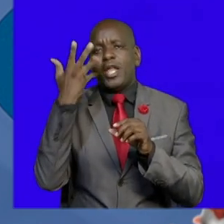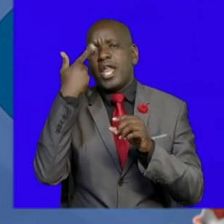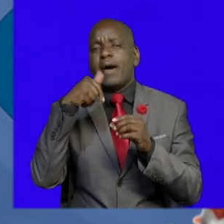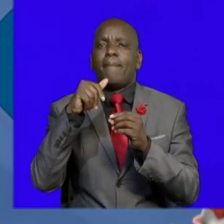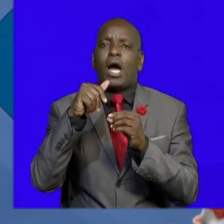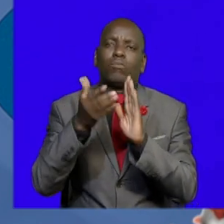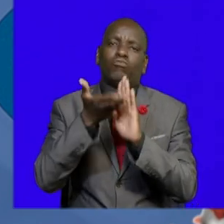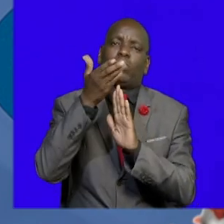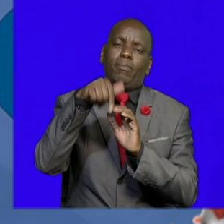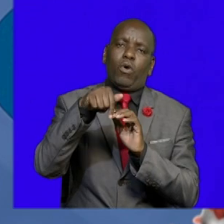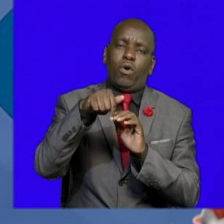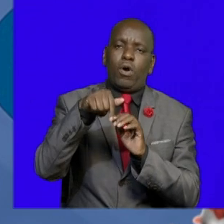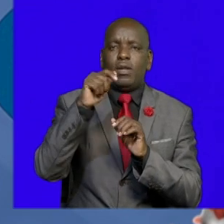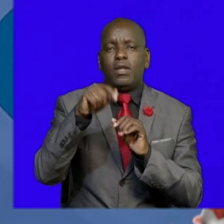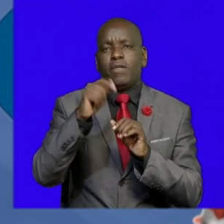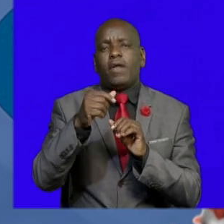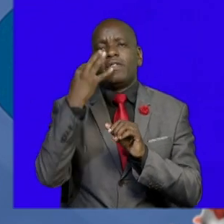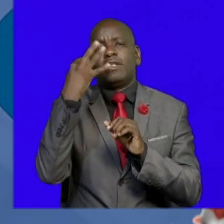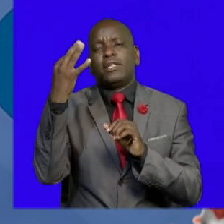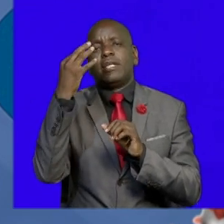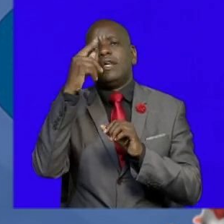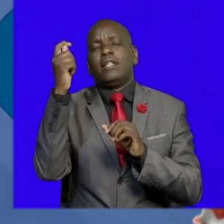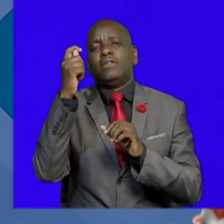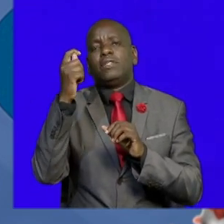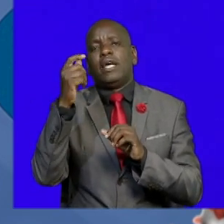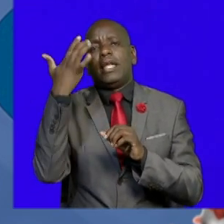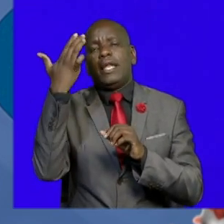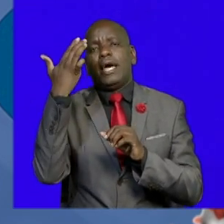cumulative number of COVID-19 cases was over